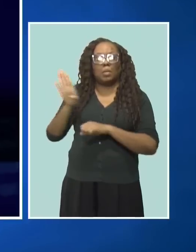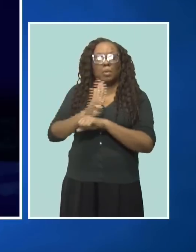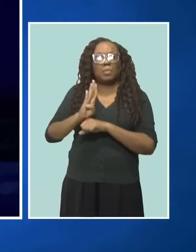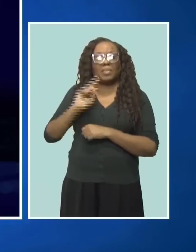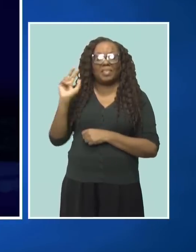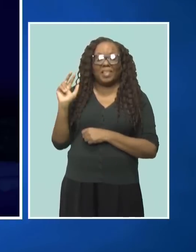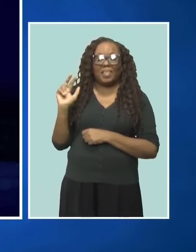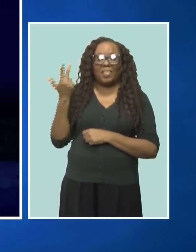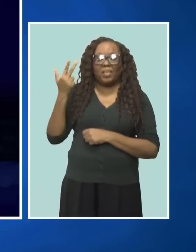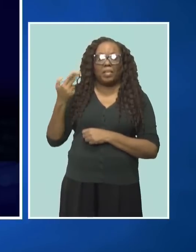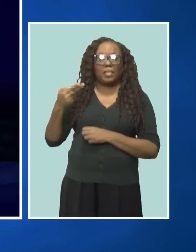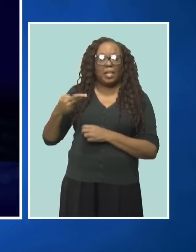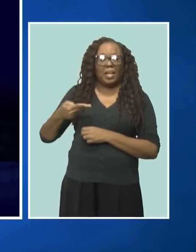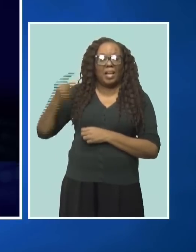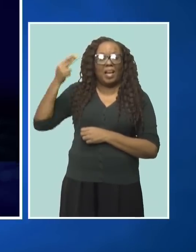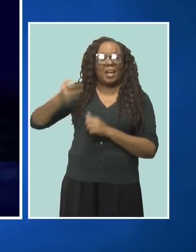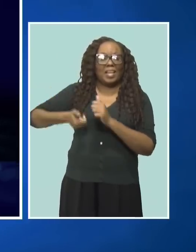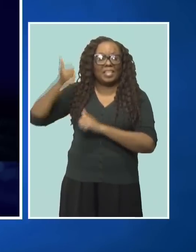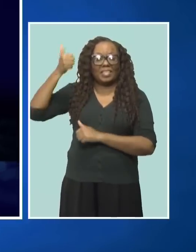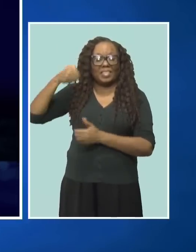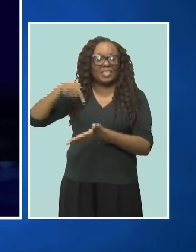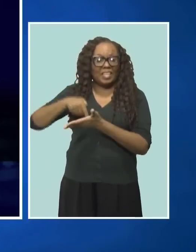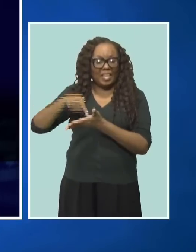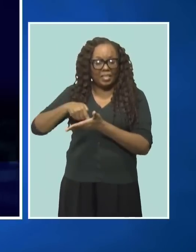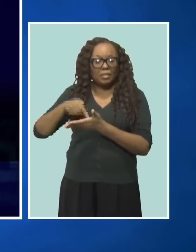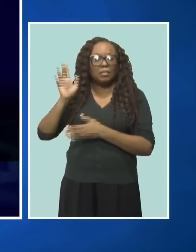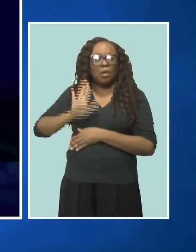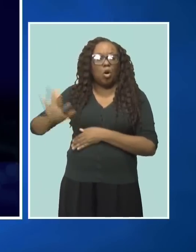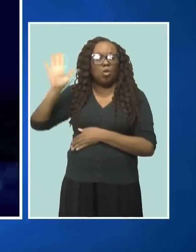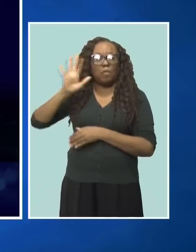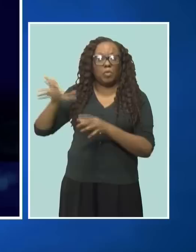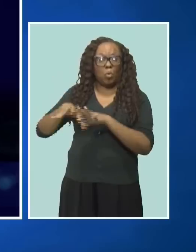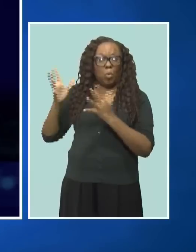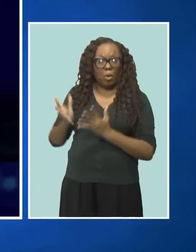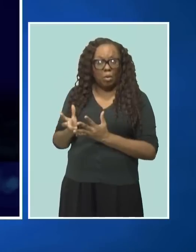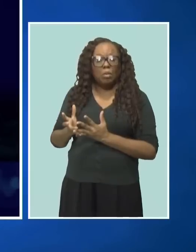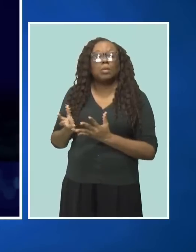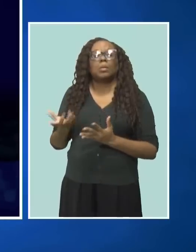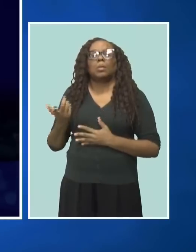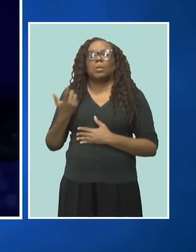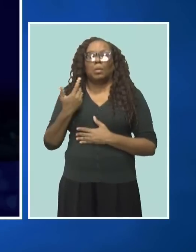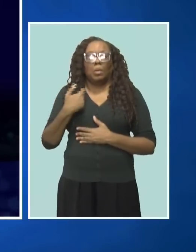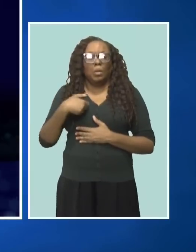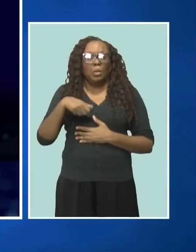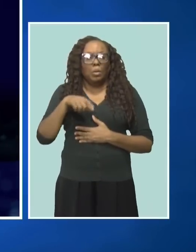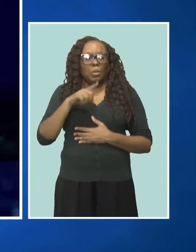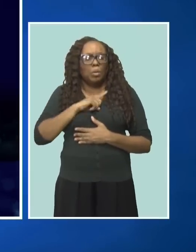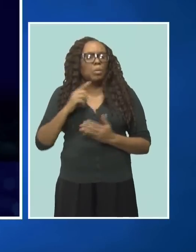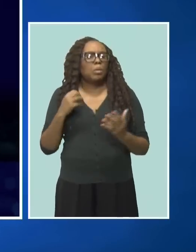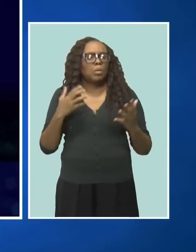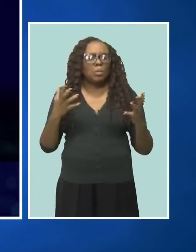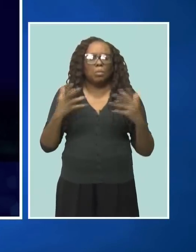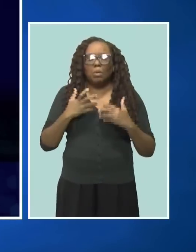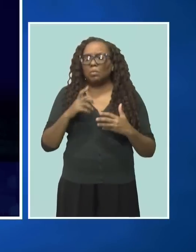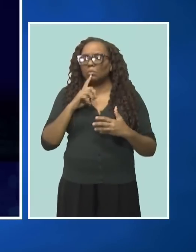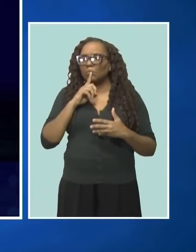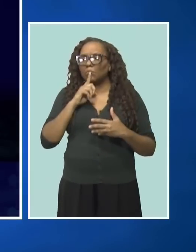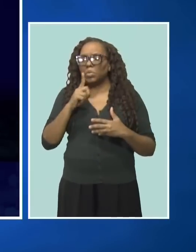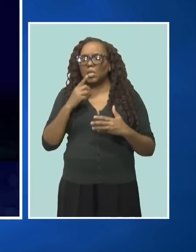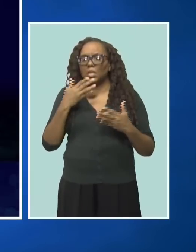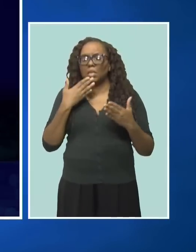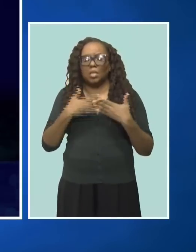just 5 years ago, is heading towards the magical number in the international market